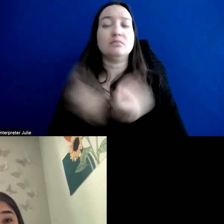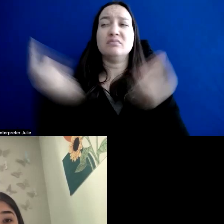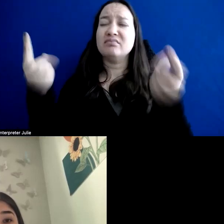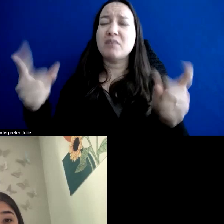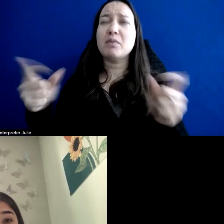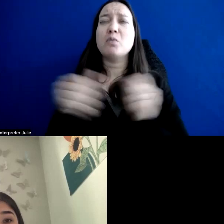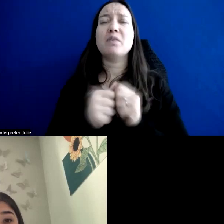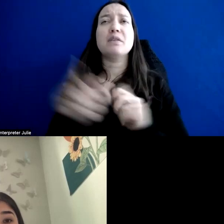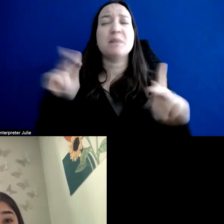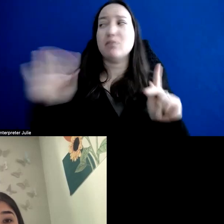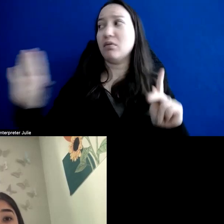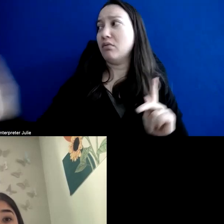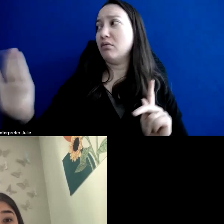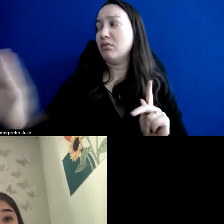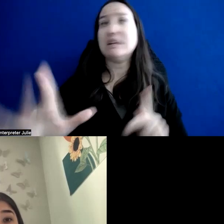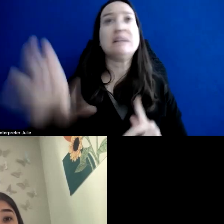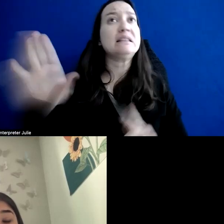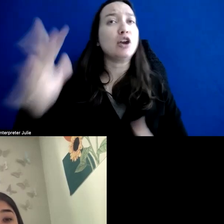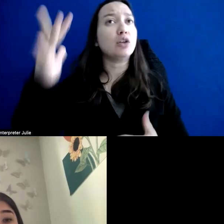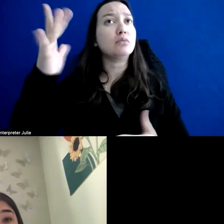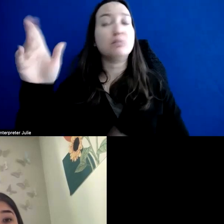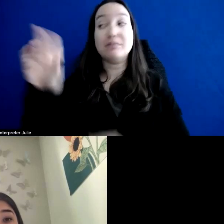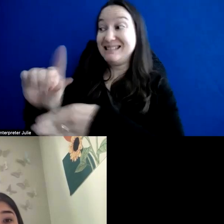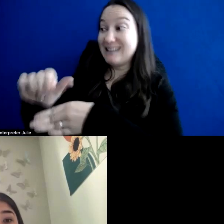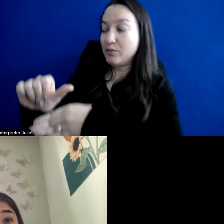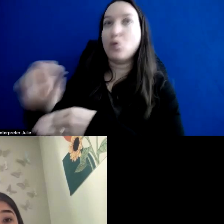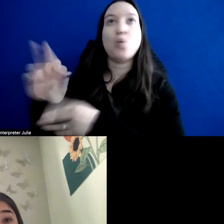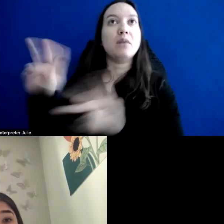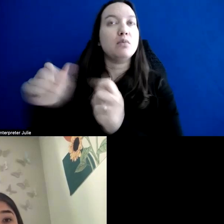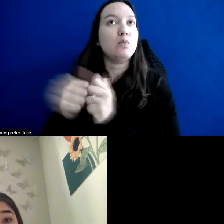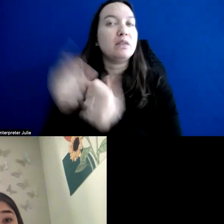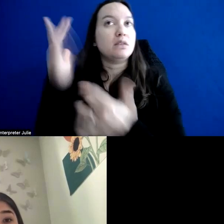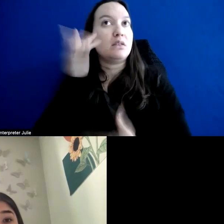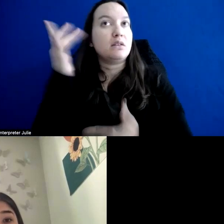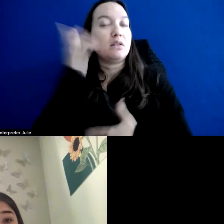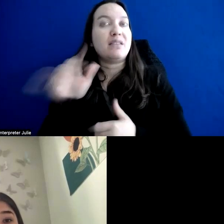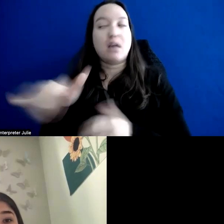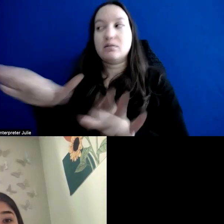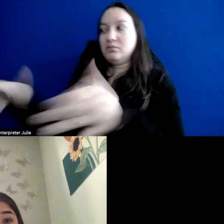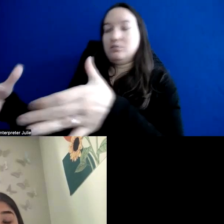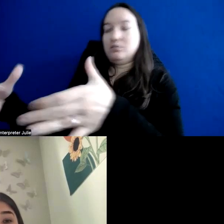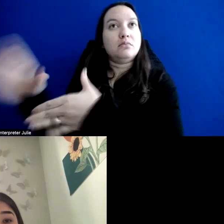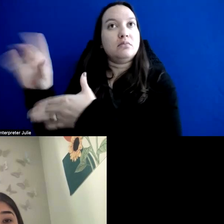terms of the people with the illness, on the terms of the disabled, if you will, if we want to return to that category.